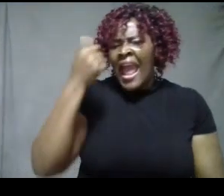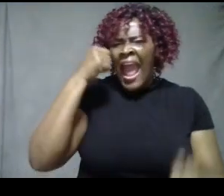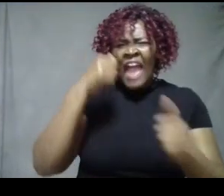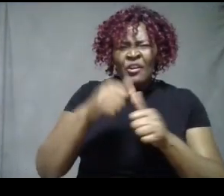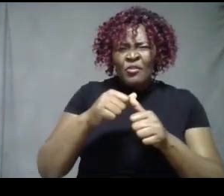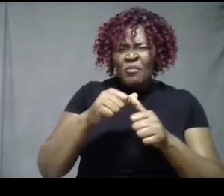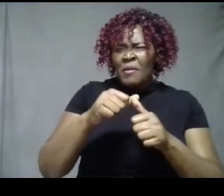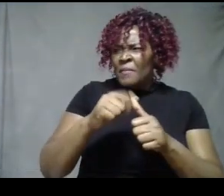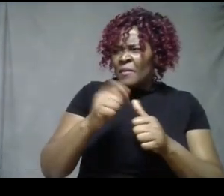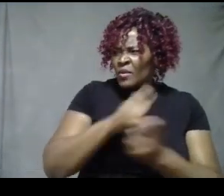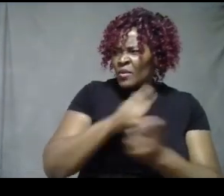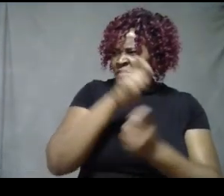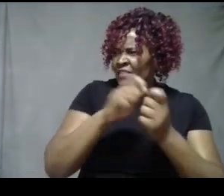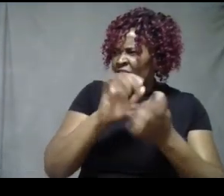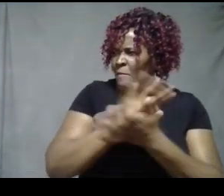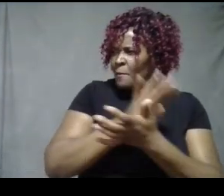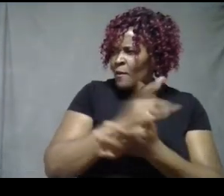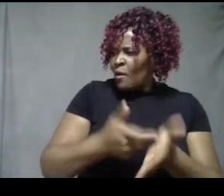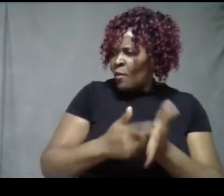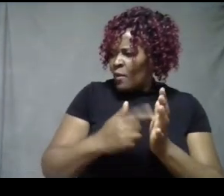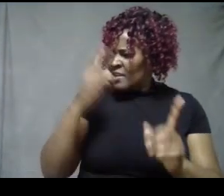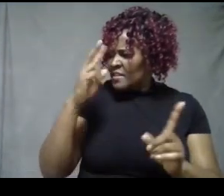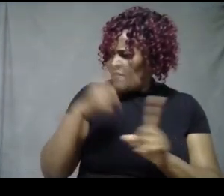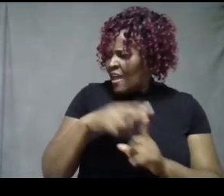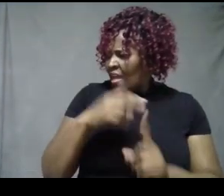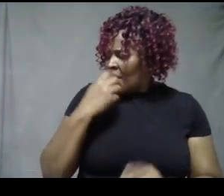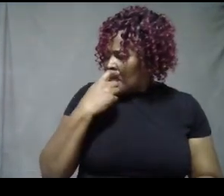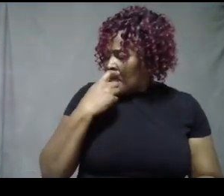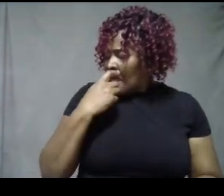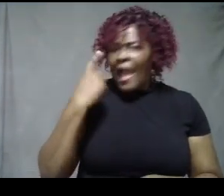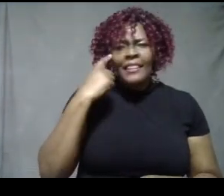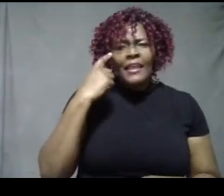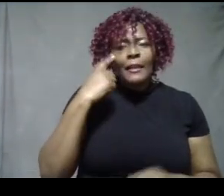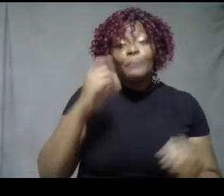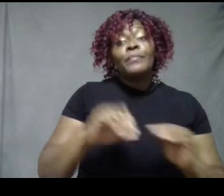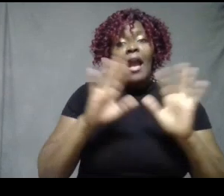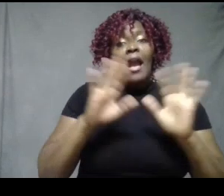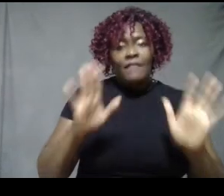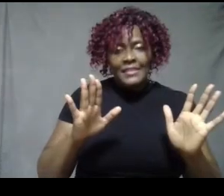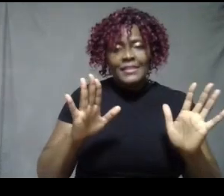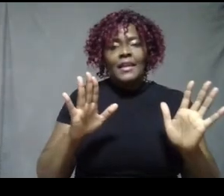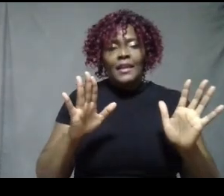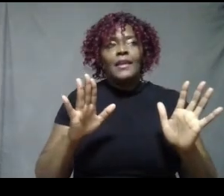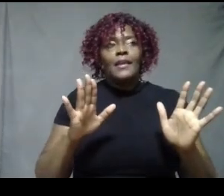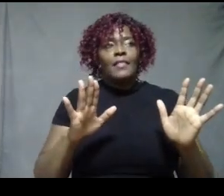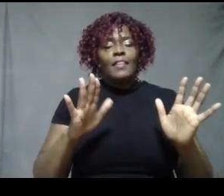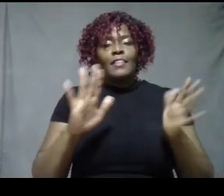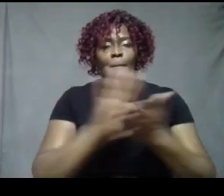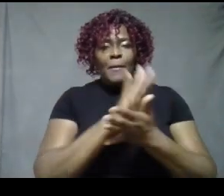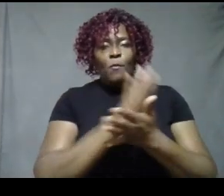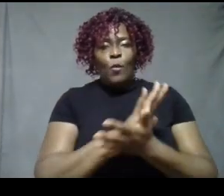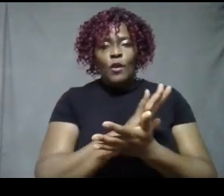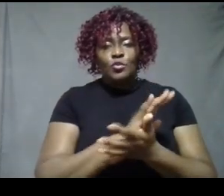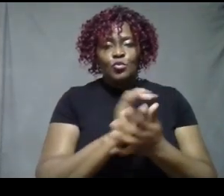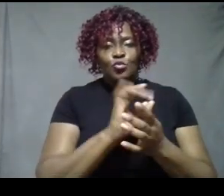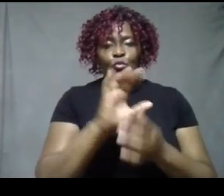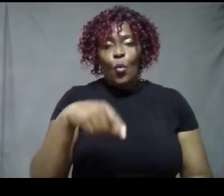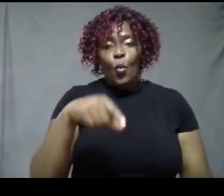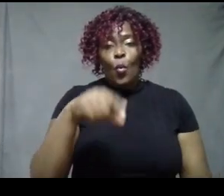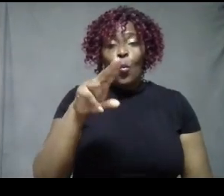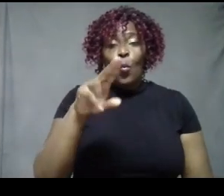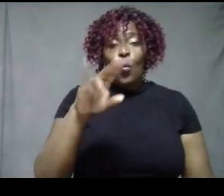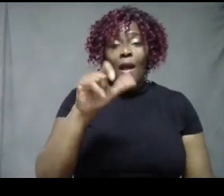had to file, but I think if obviously the qualification paperwork to represent, you